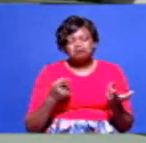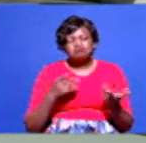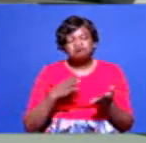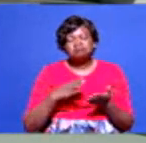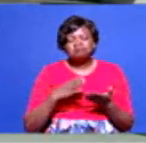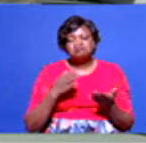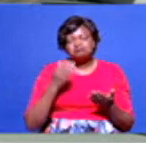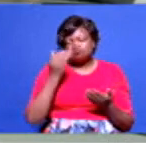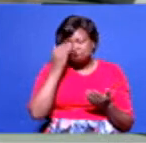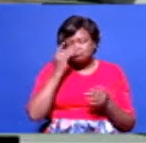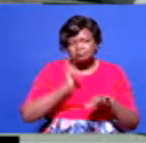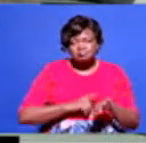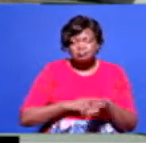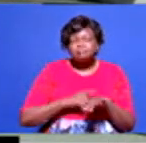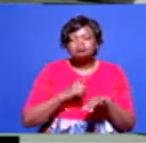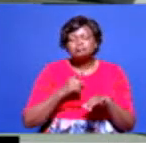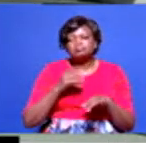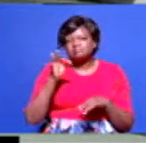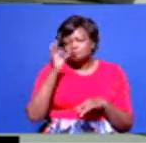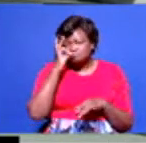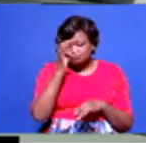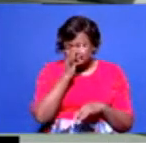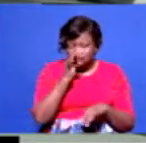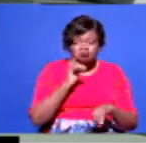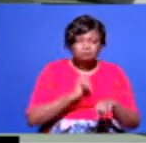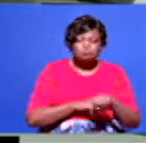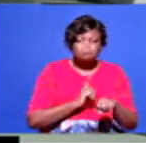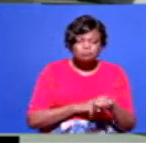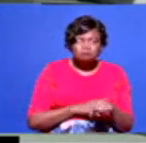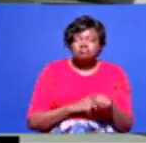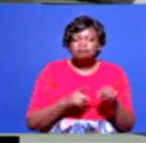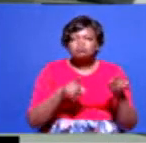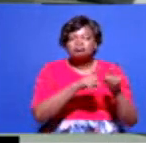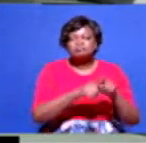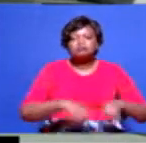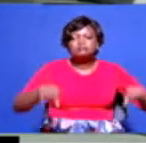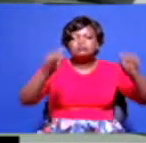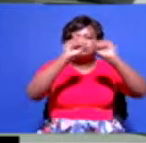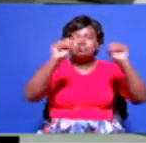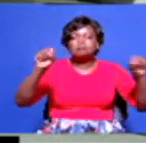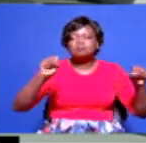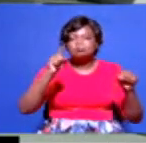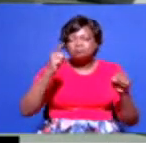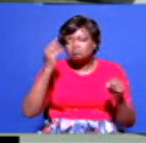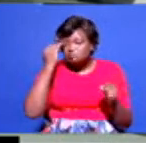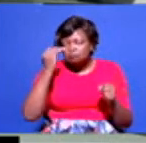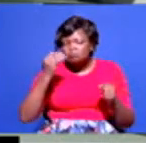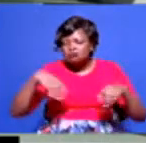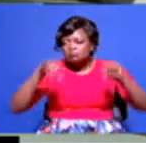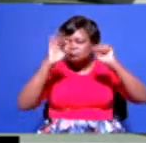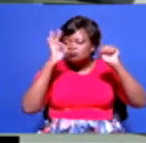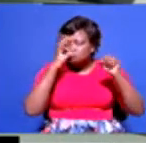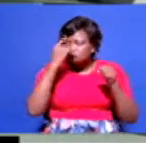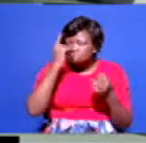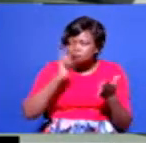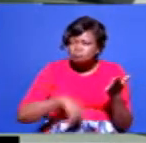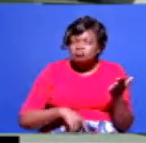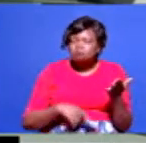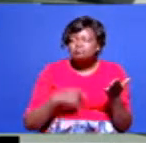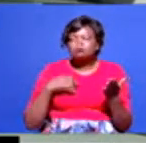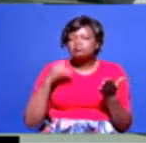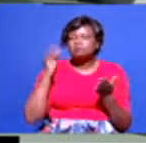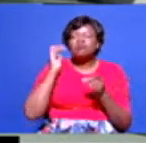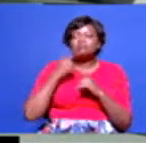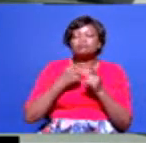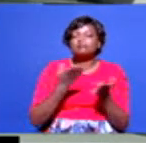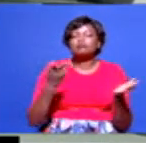moments during Mwai Kibaki's time as president. What do you remember him for? We'd love to hear from you at KBC Channel